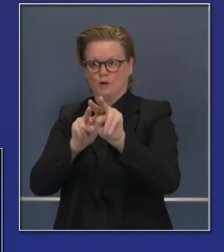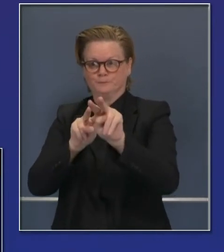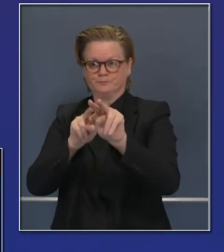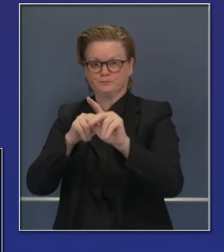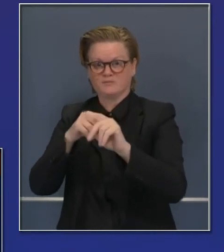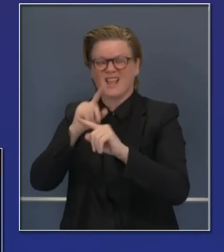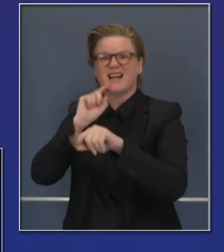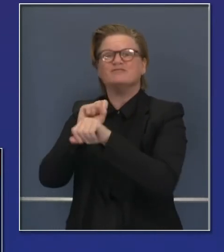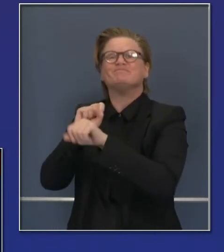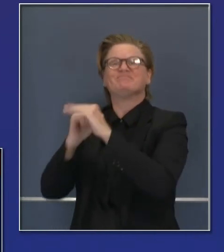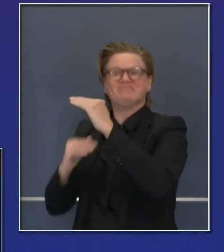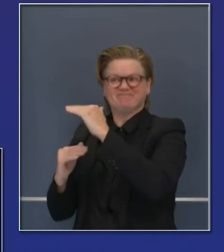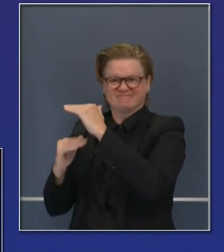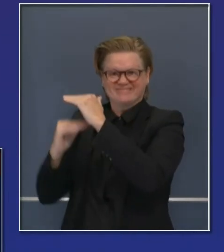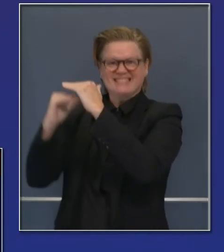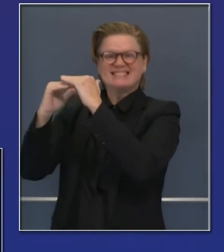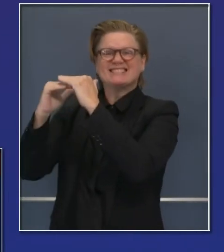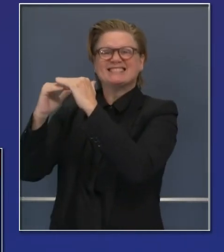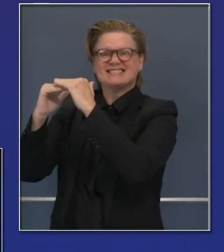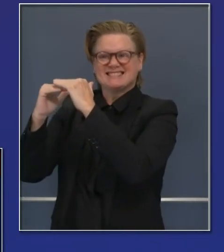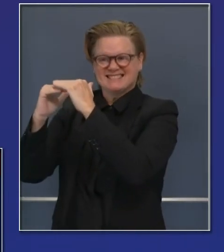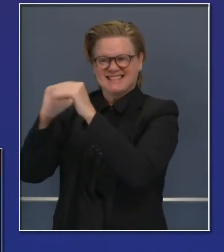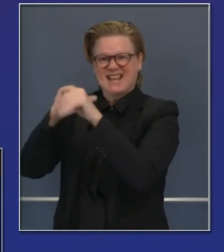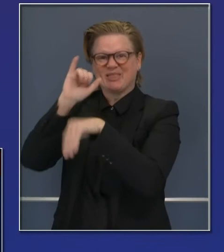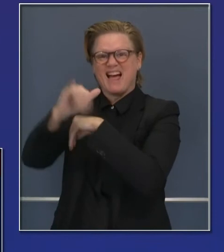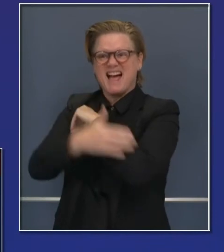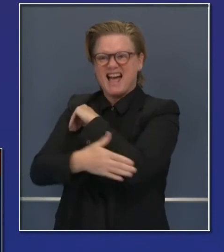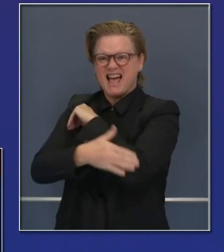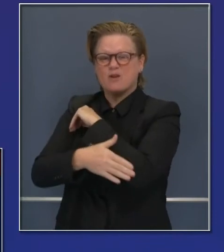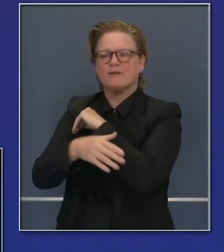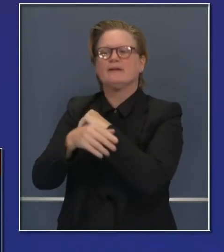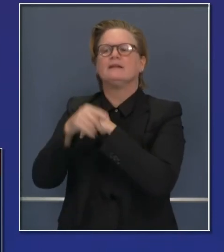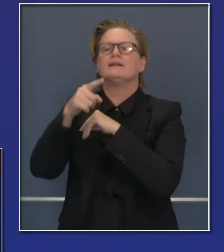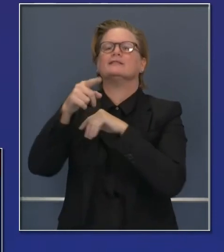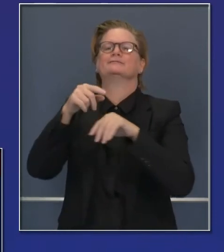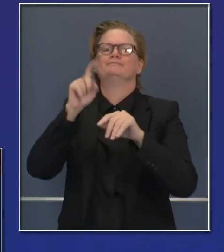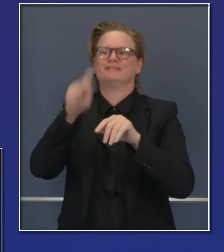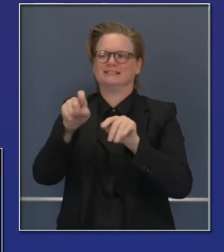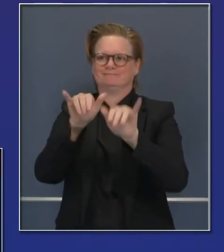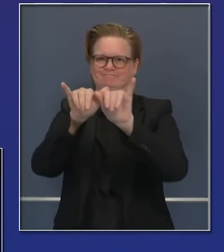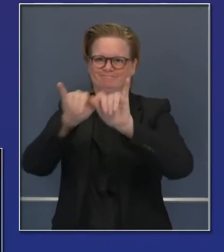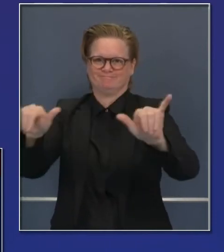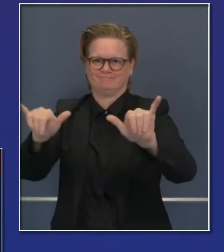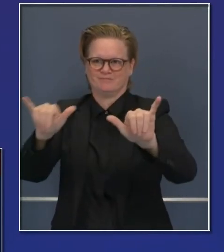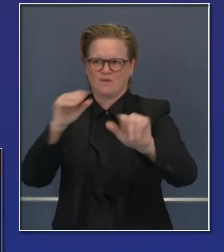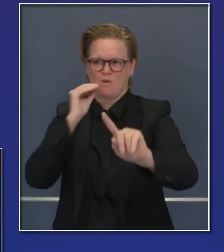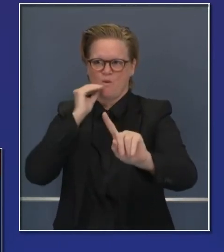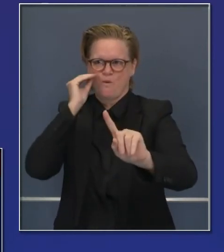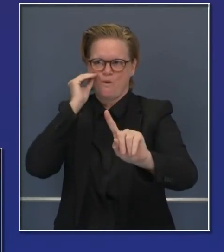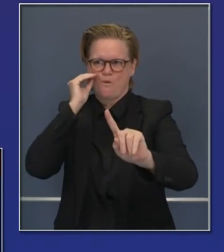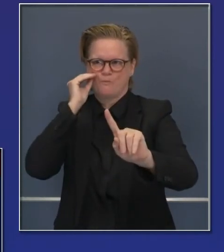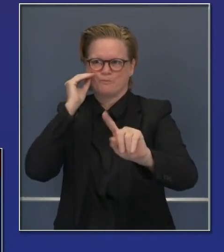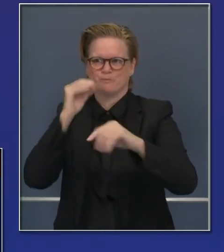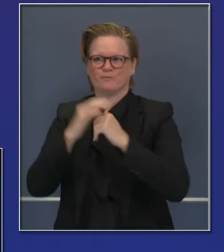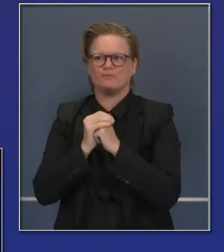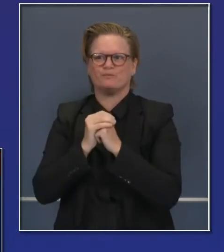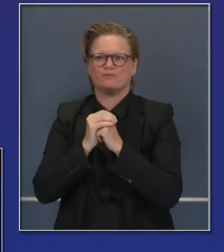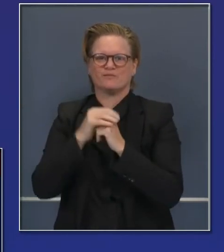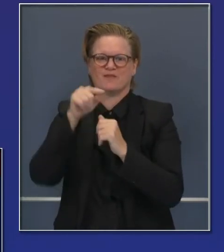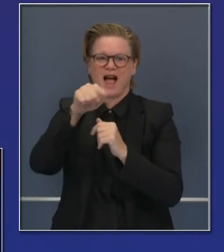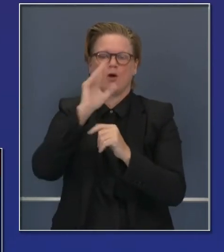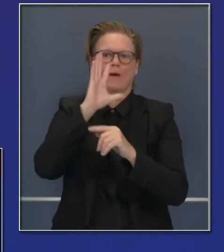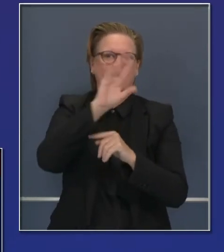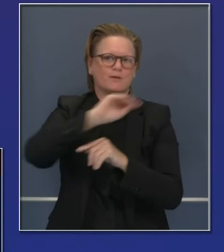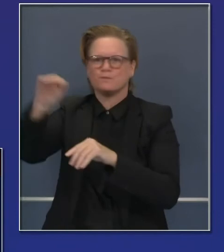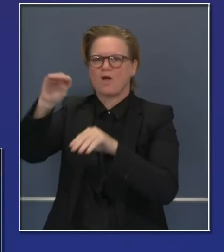stay-at-home order implemented is the way that region enters. The exit, we're looking 3 weeks at